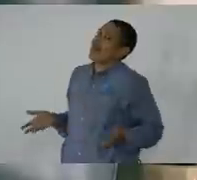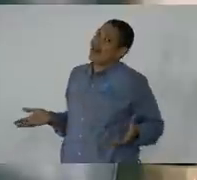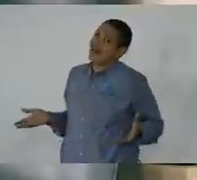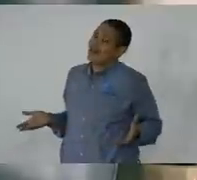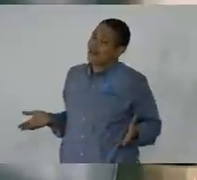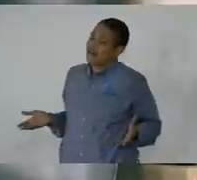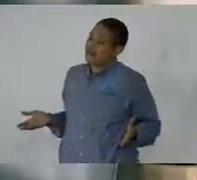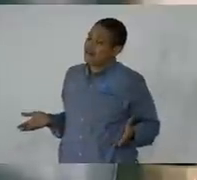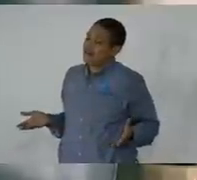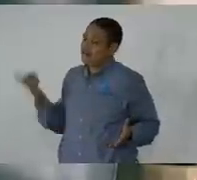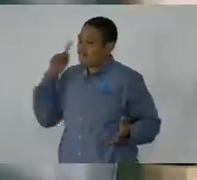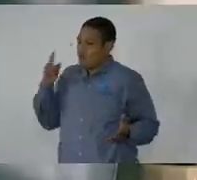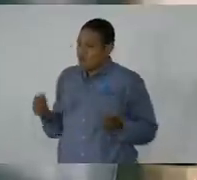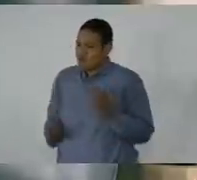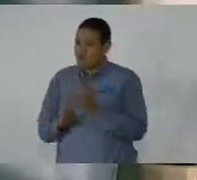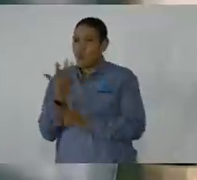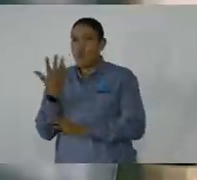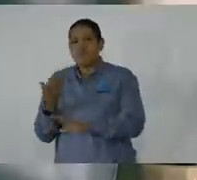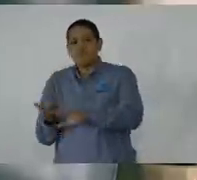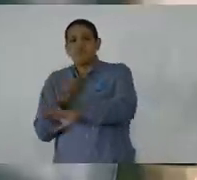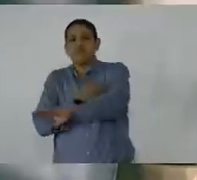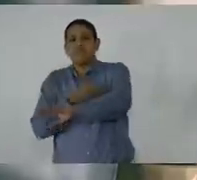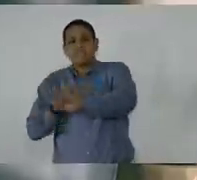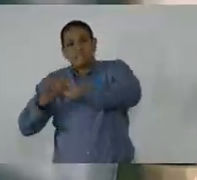the greatest room for us to improve.